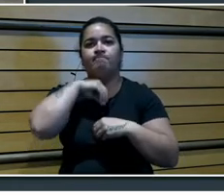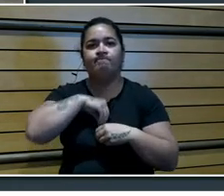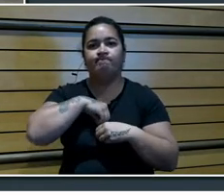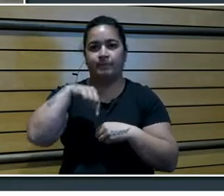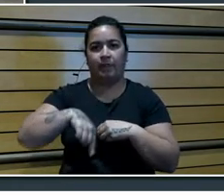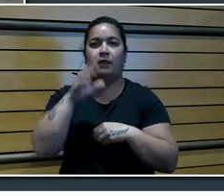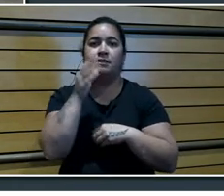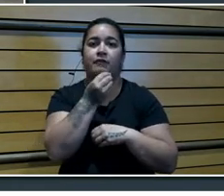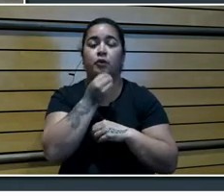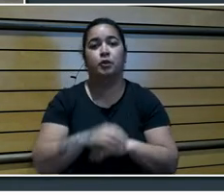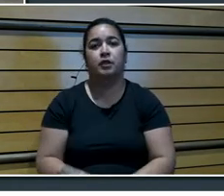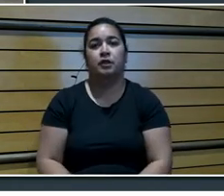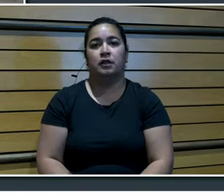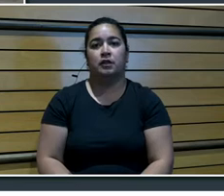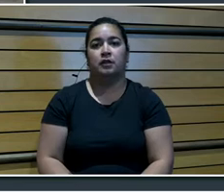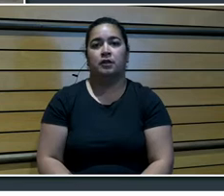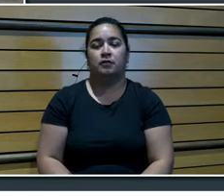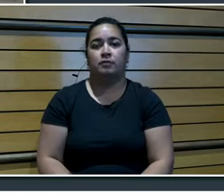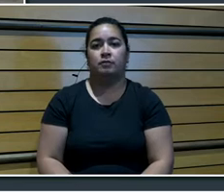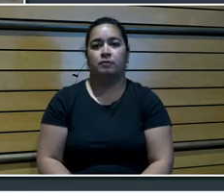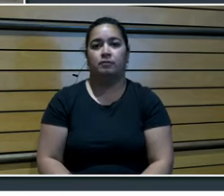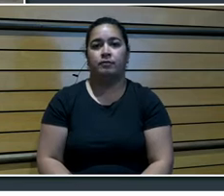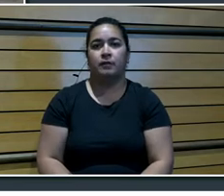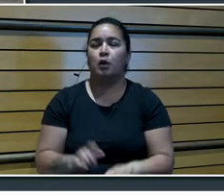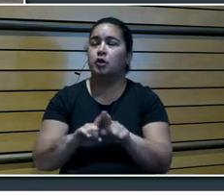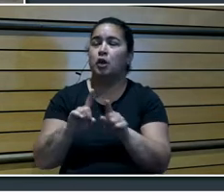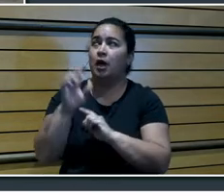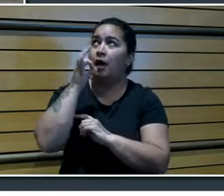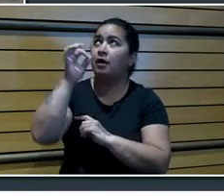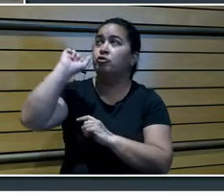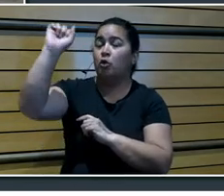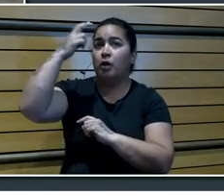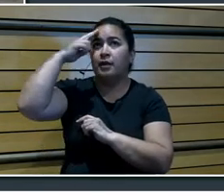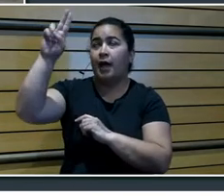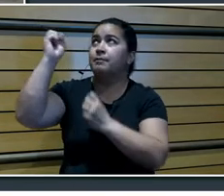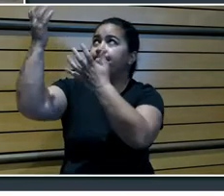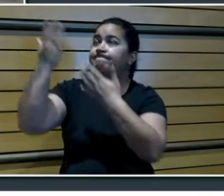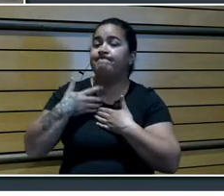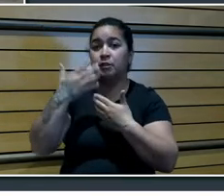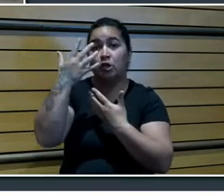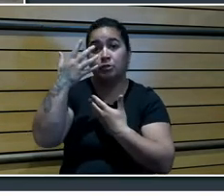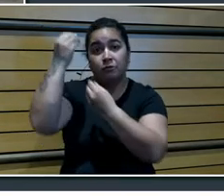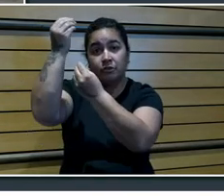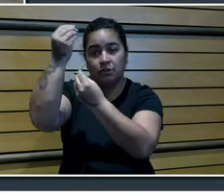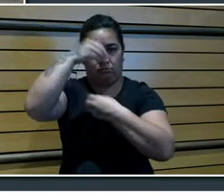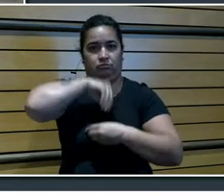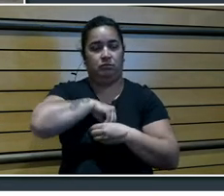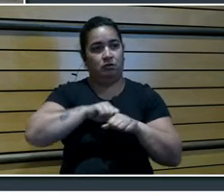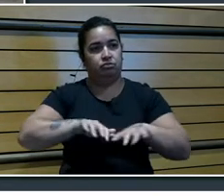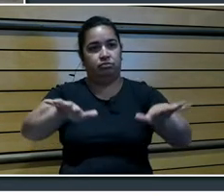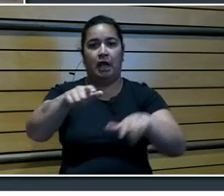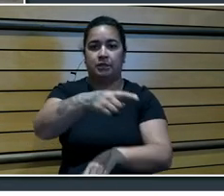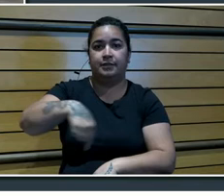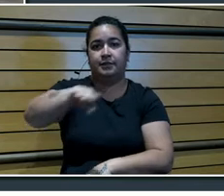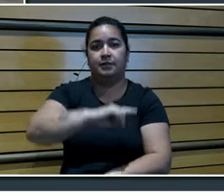ahia. Tēnei mātua ke te inua i atu ke au ke wakatōngia mai ki te hātua wairua tapu. Ke noho tūturu pū mau